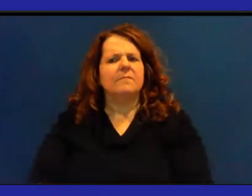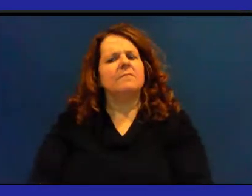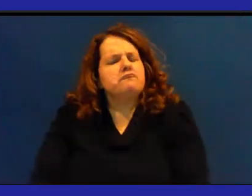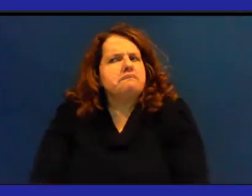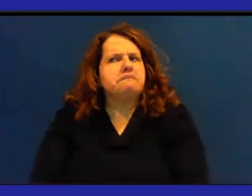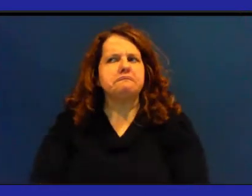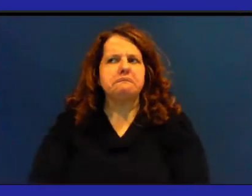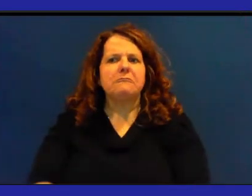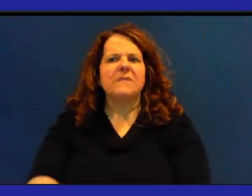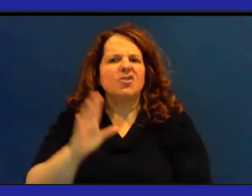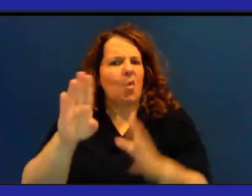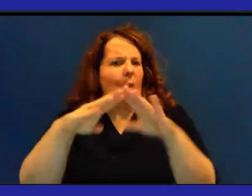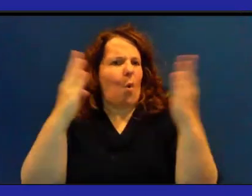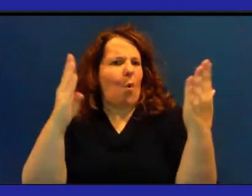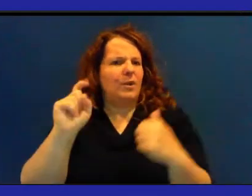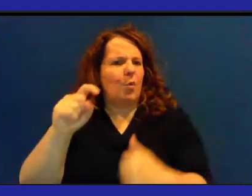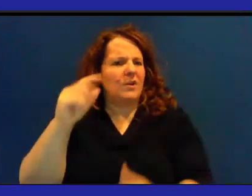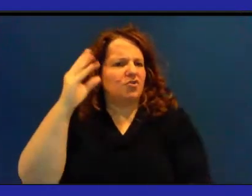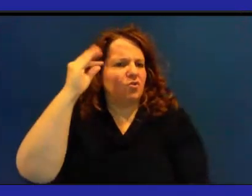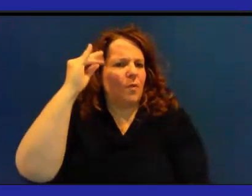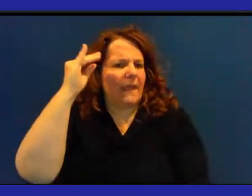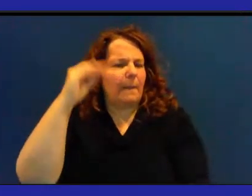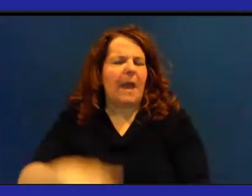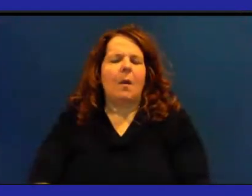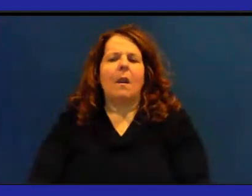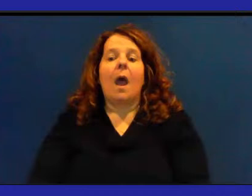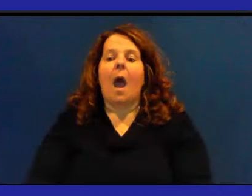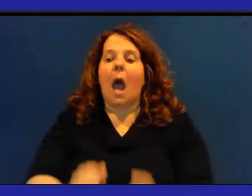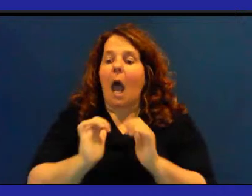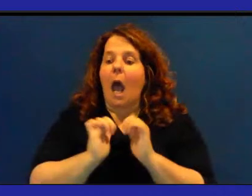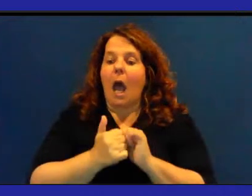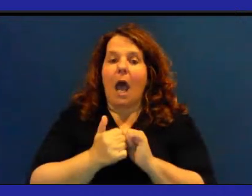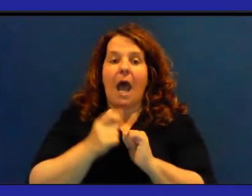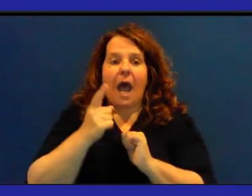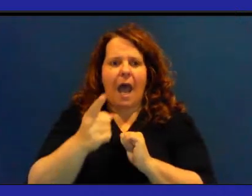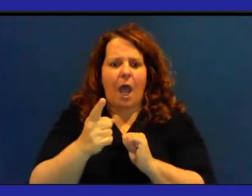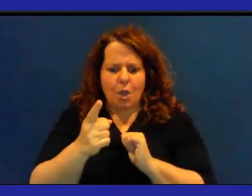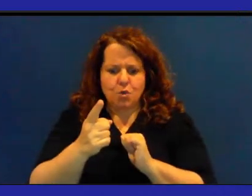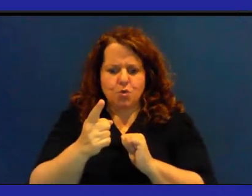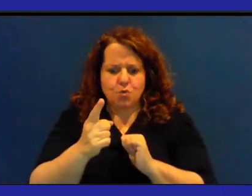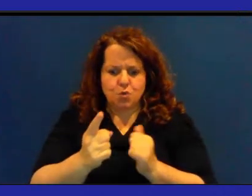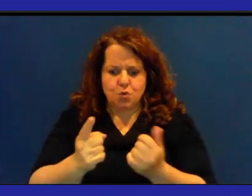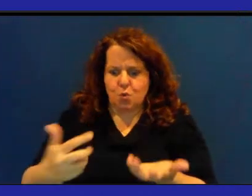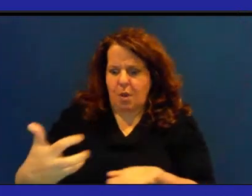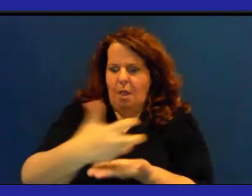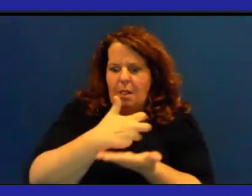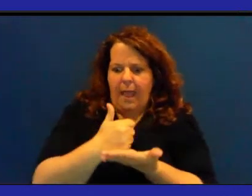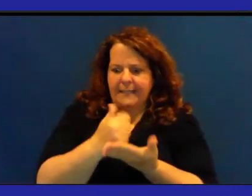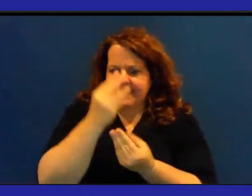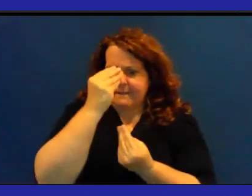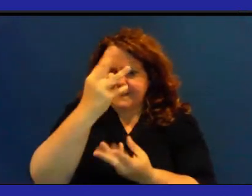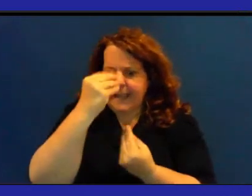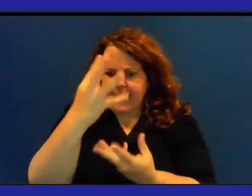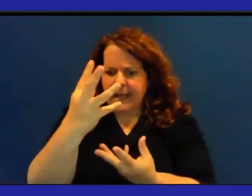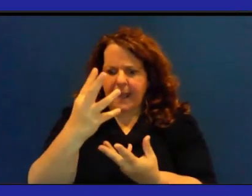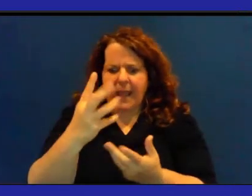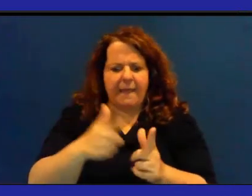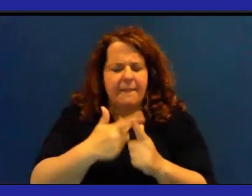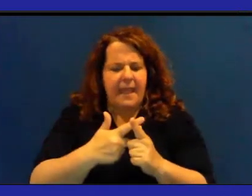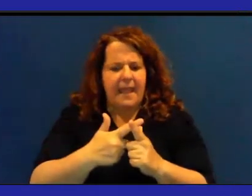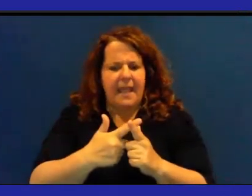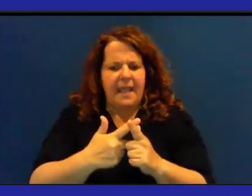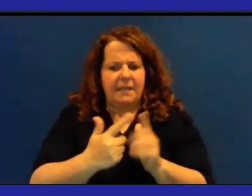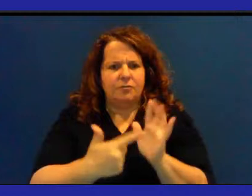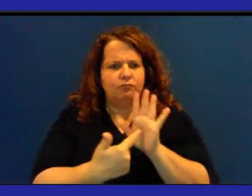open question to think about how you get the data and then where you share it. I think excellent